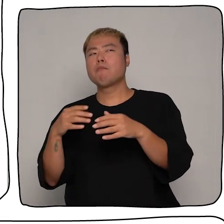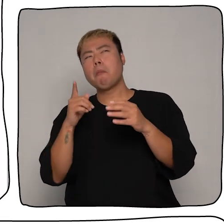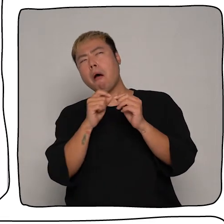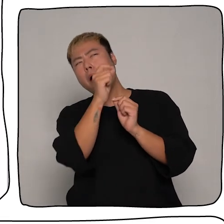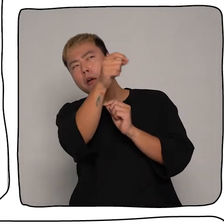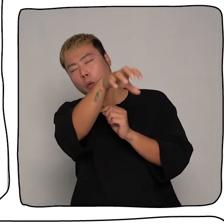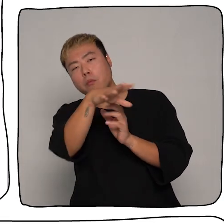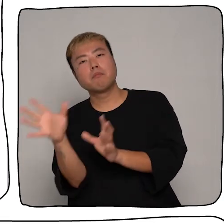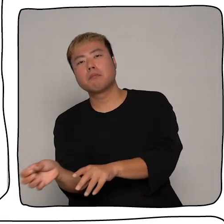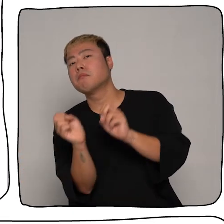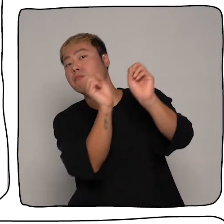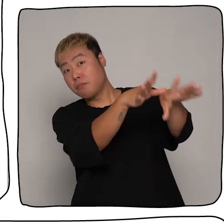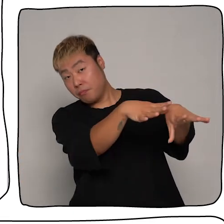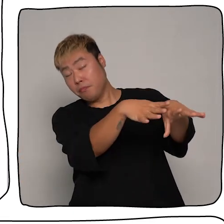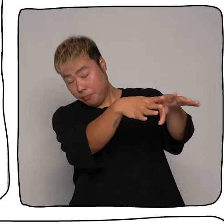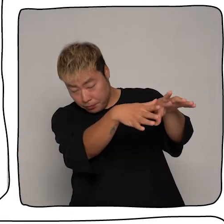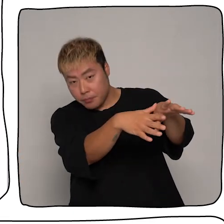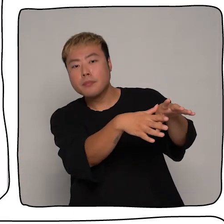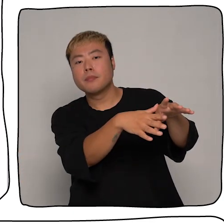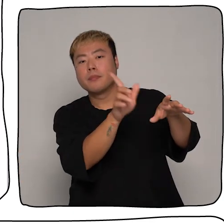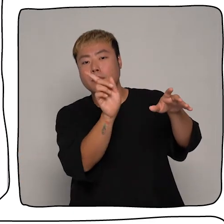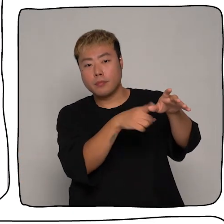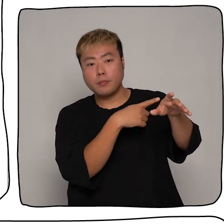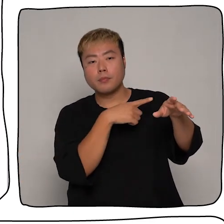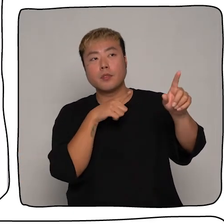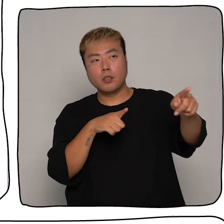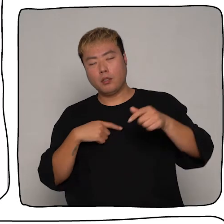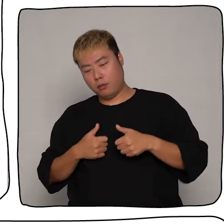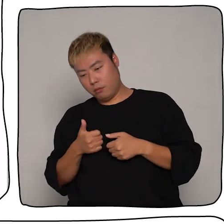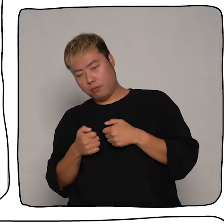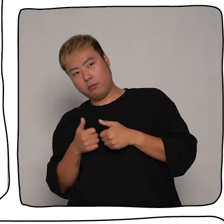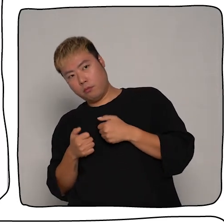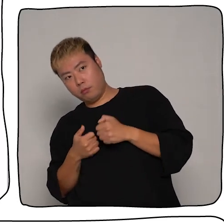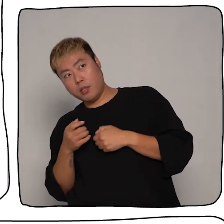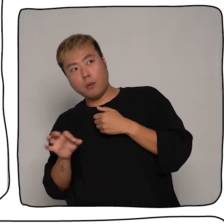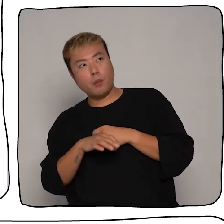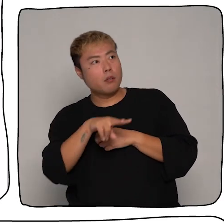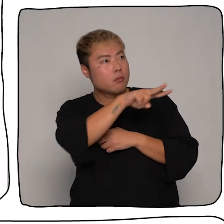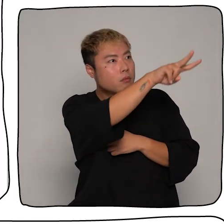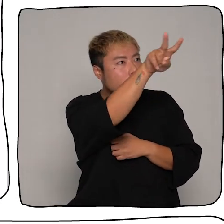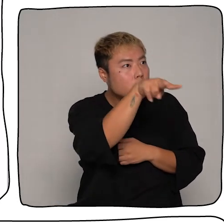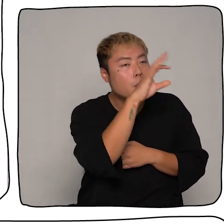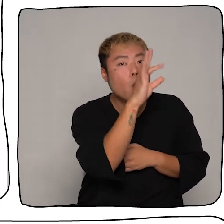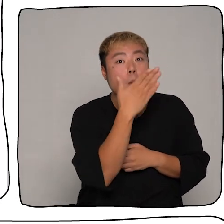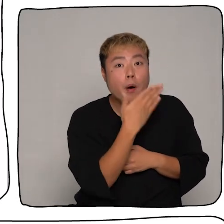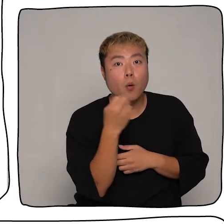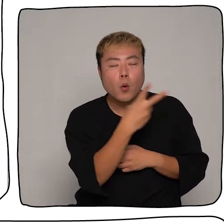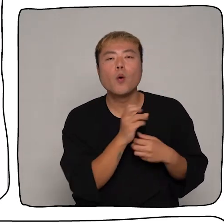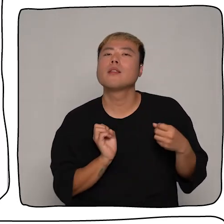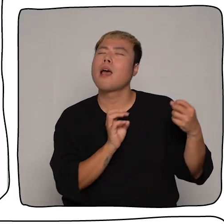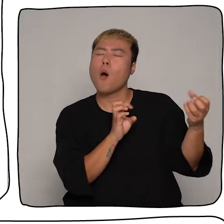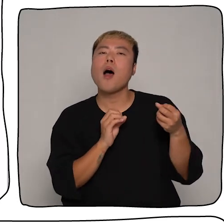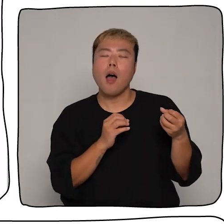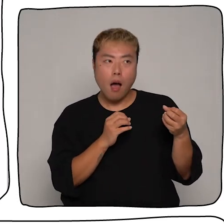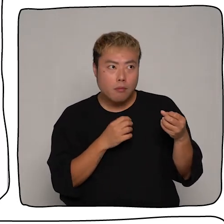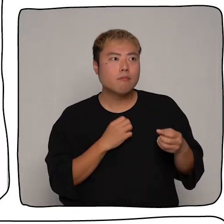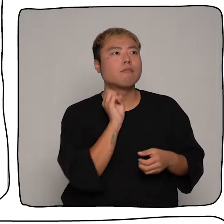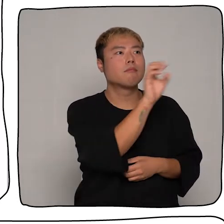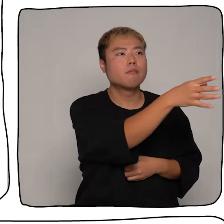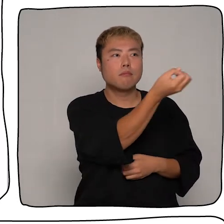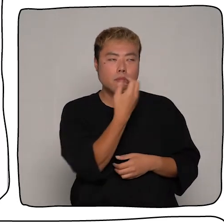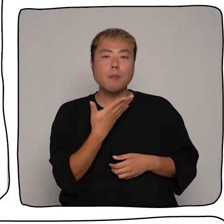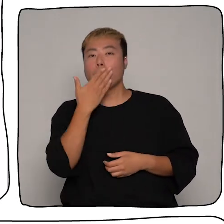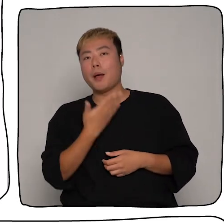away. As a pilot of it, you can look around and react to the conversation